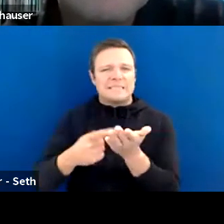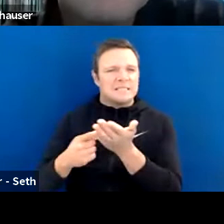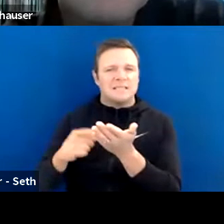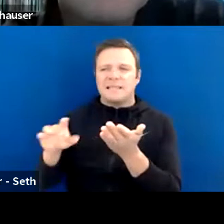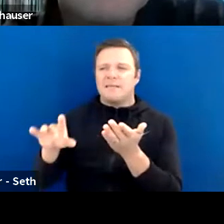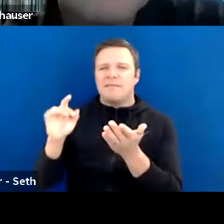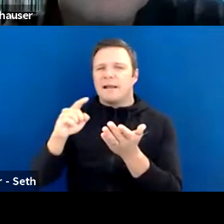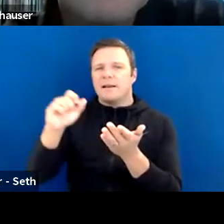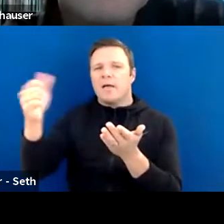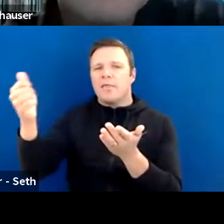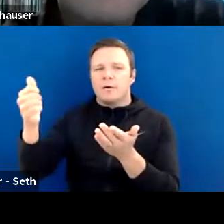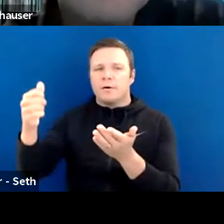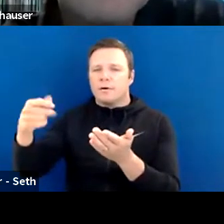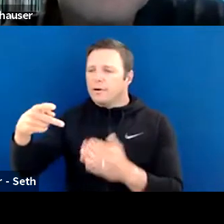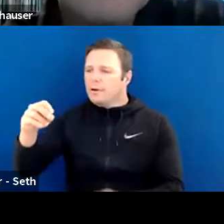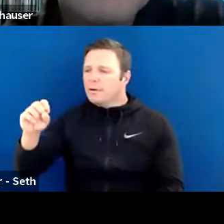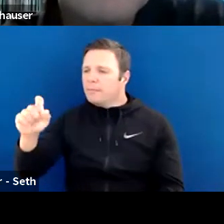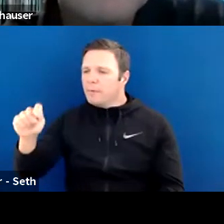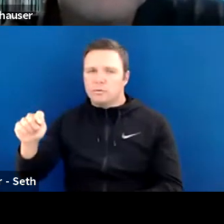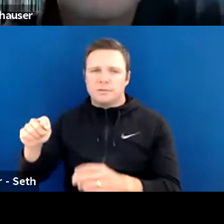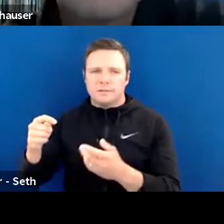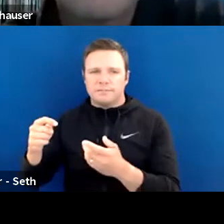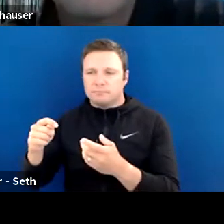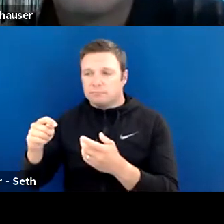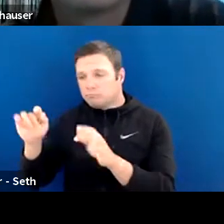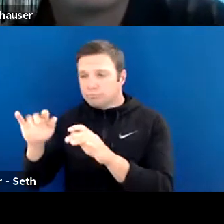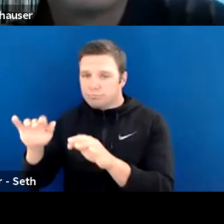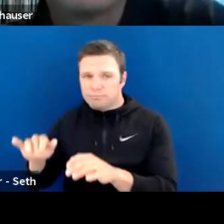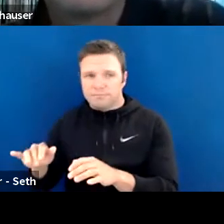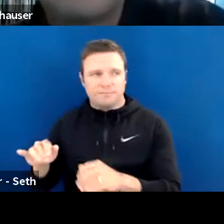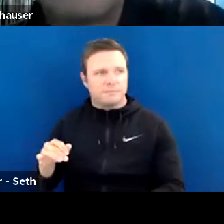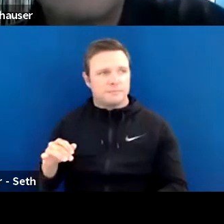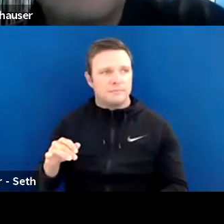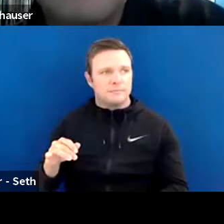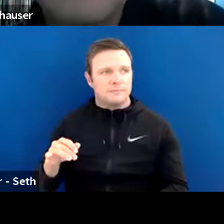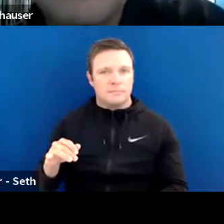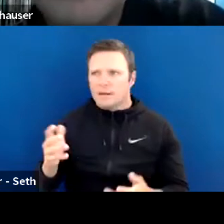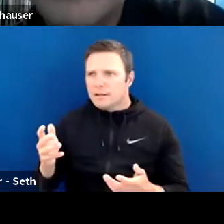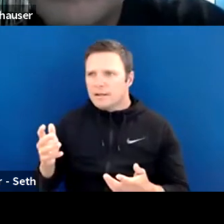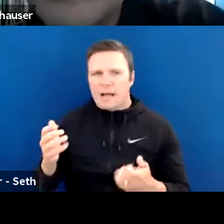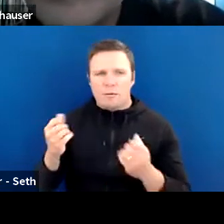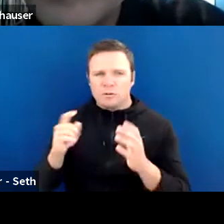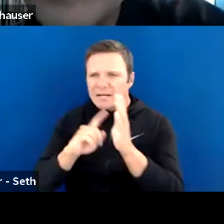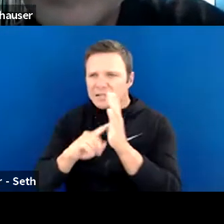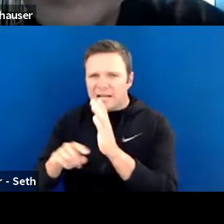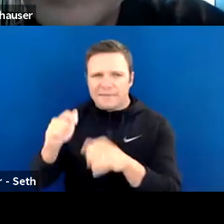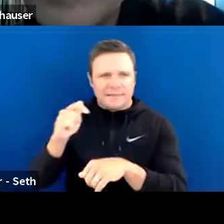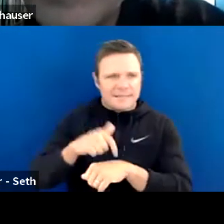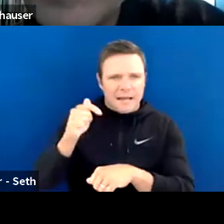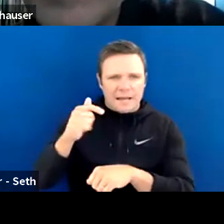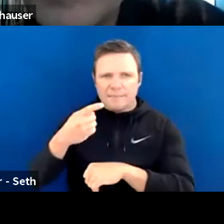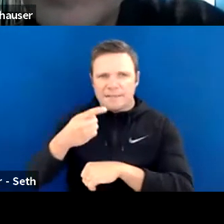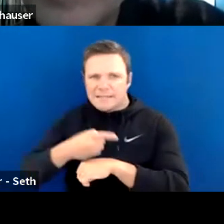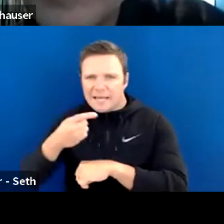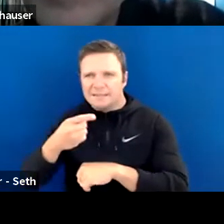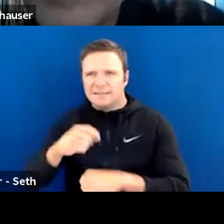other posts and do their discussion post. And I would track, the time and the dates,